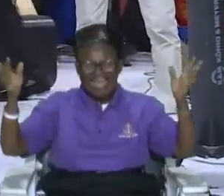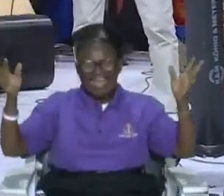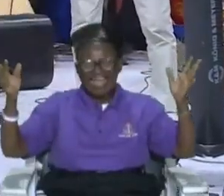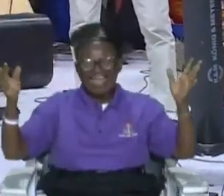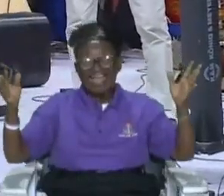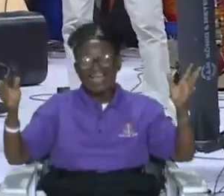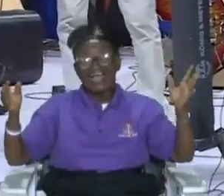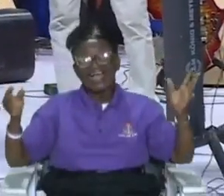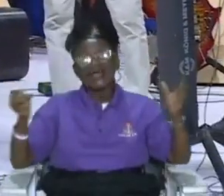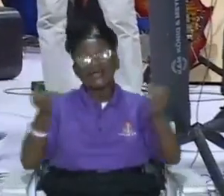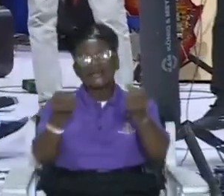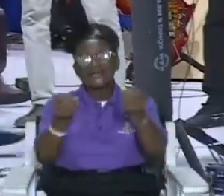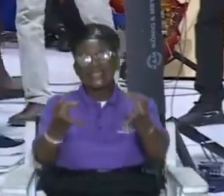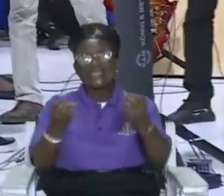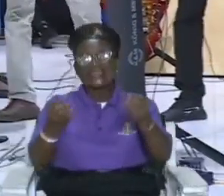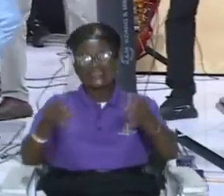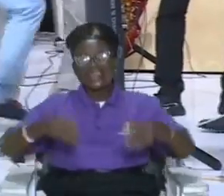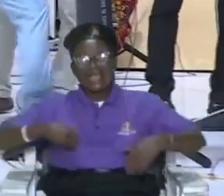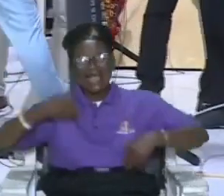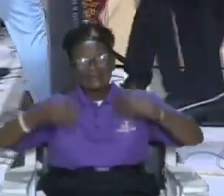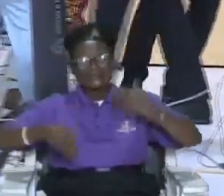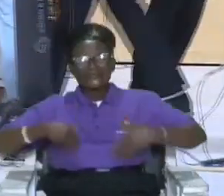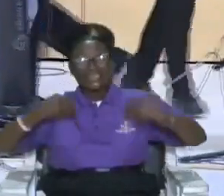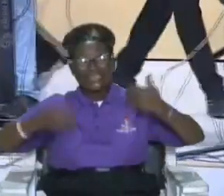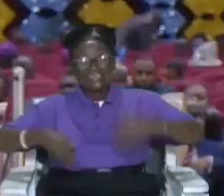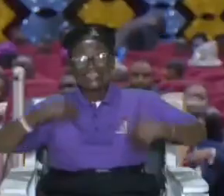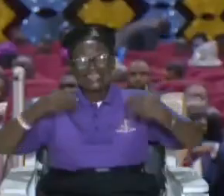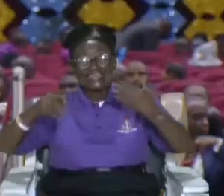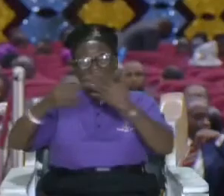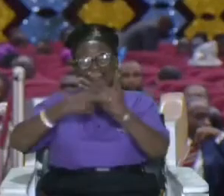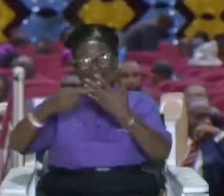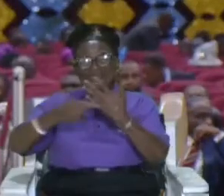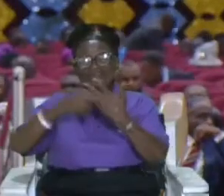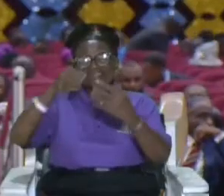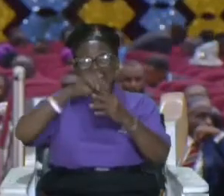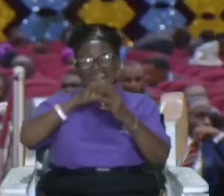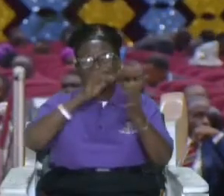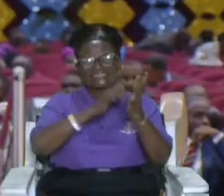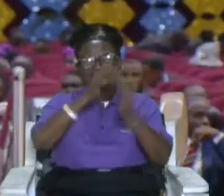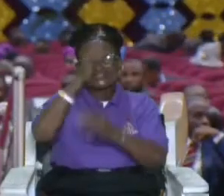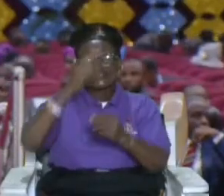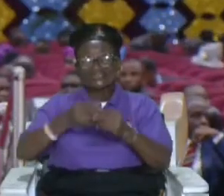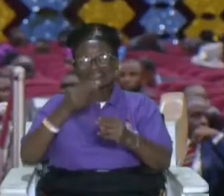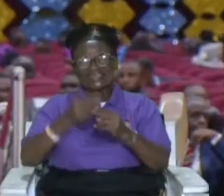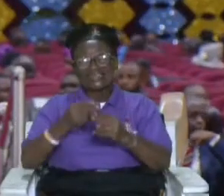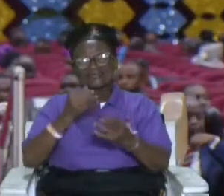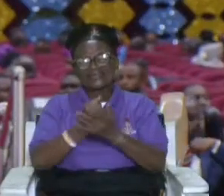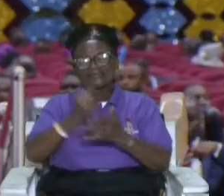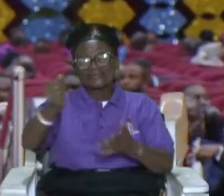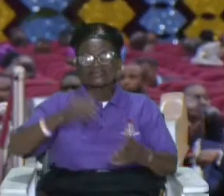Many happy returns in Jesus' name. You may please be seated.